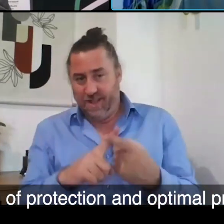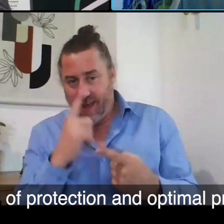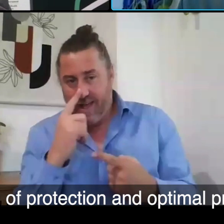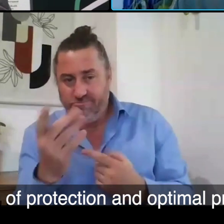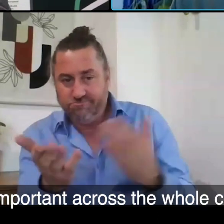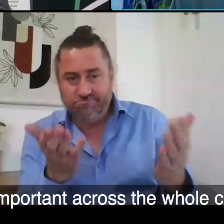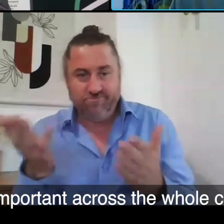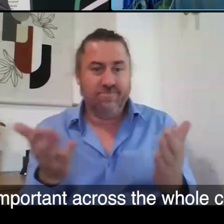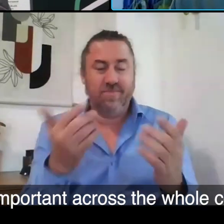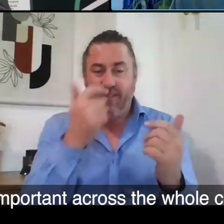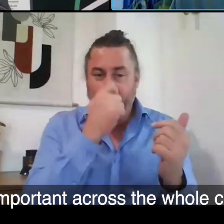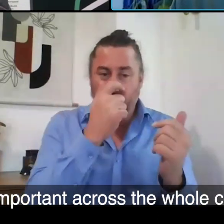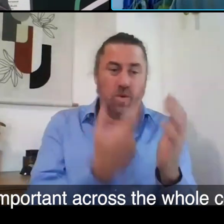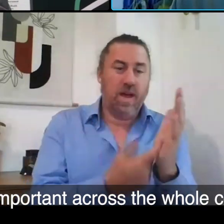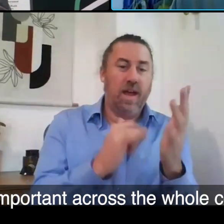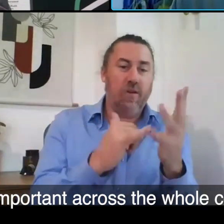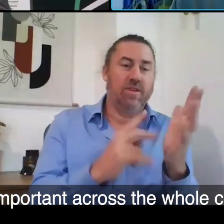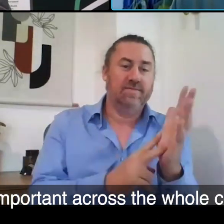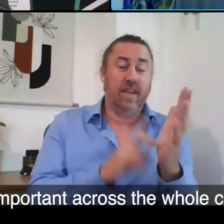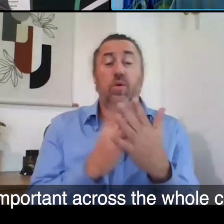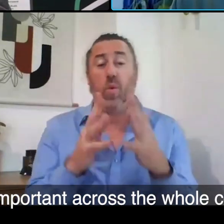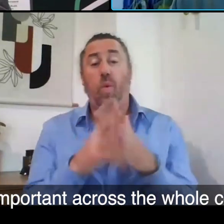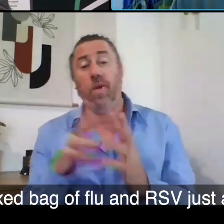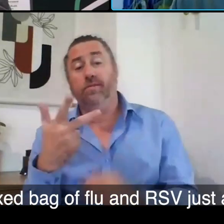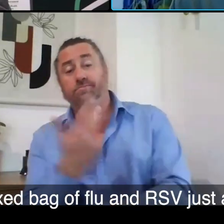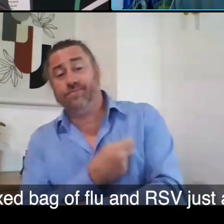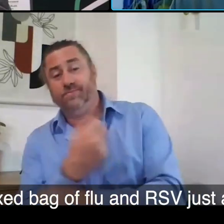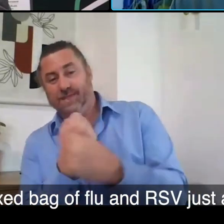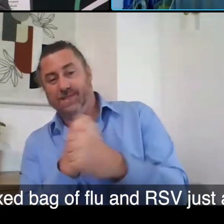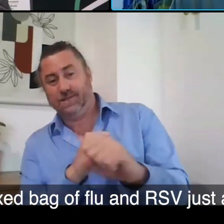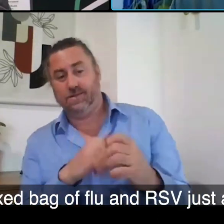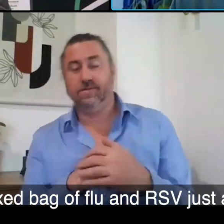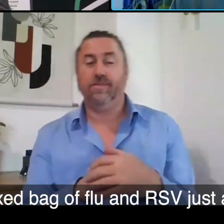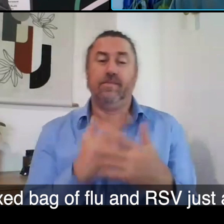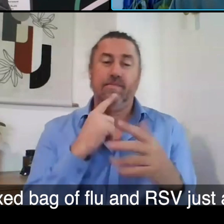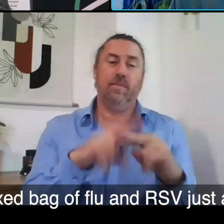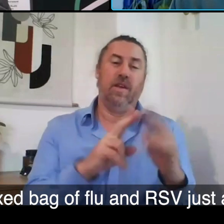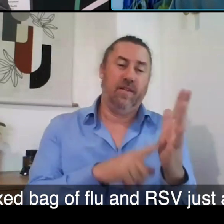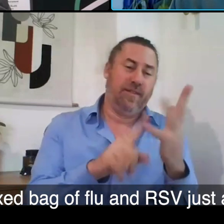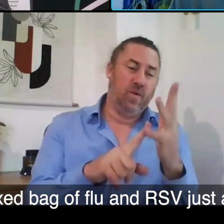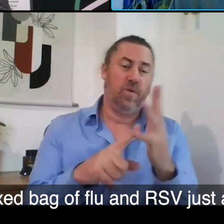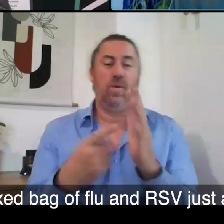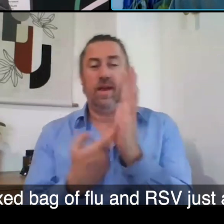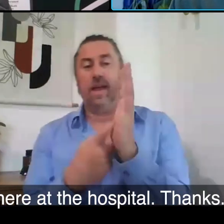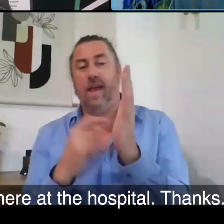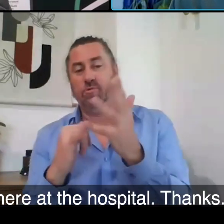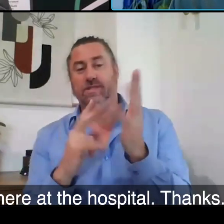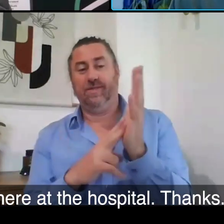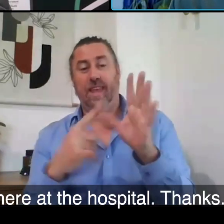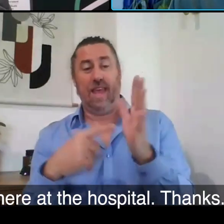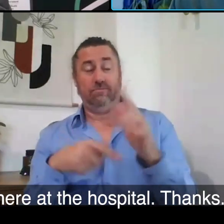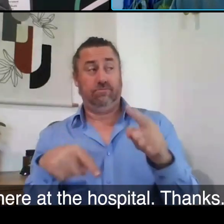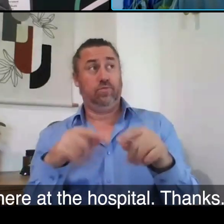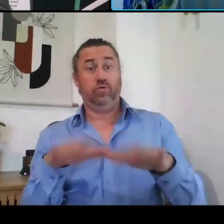optimal protection is really important across the whole country. Yeah, mixed bag of flu and RSV just at the moment here at the